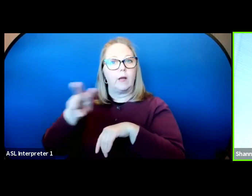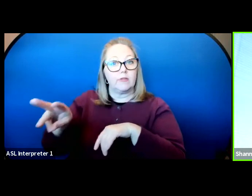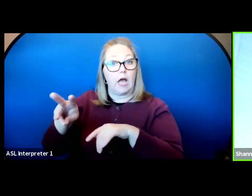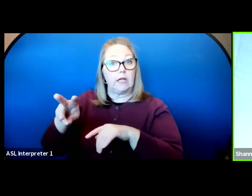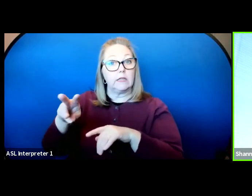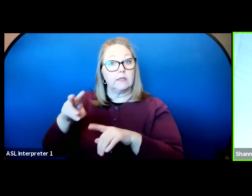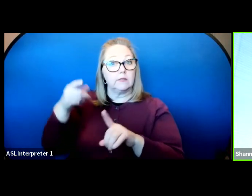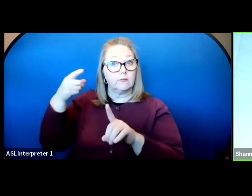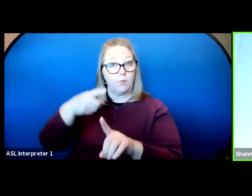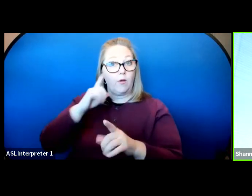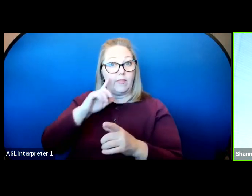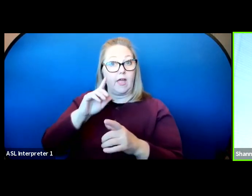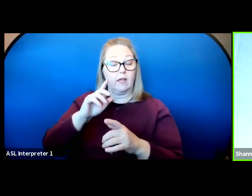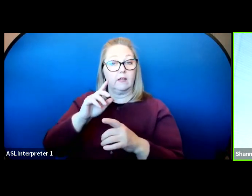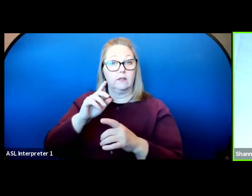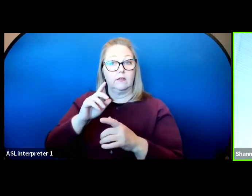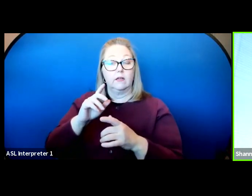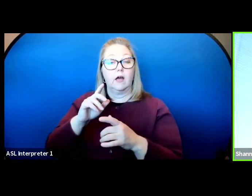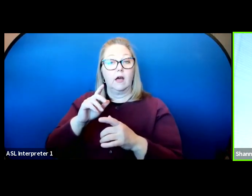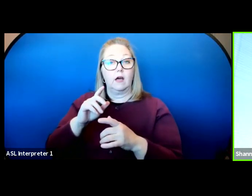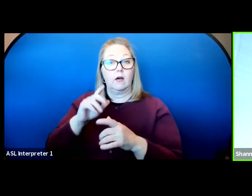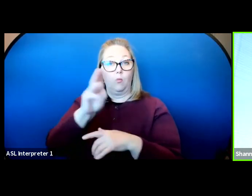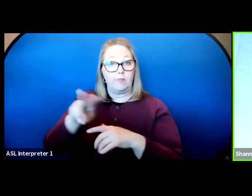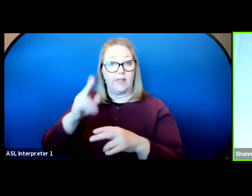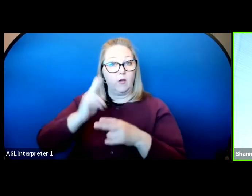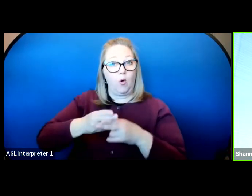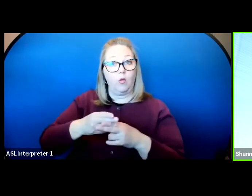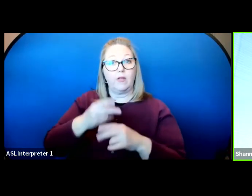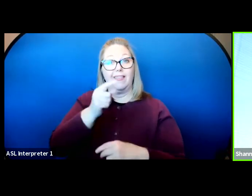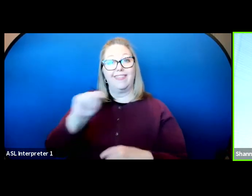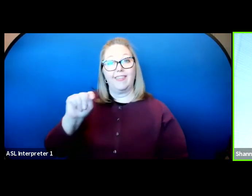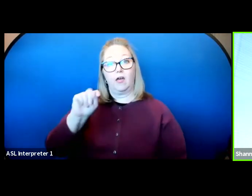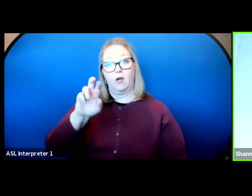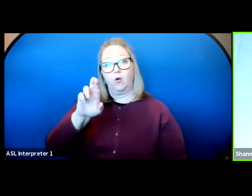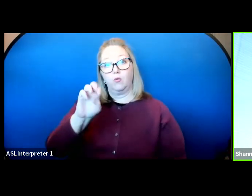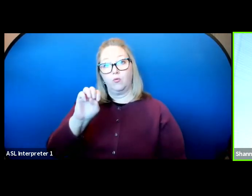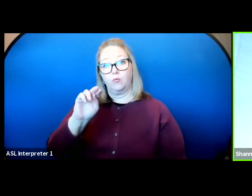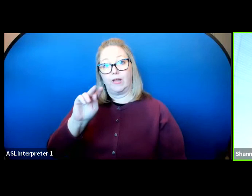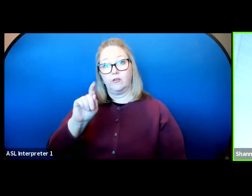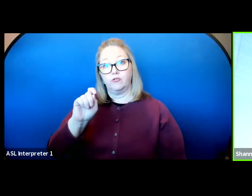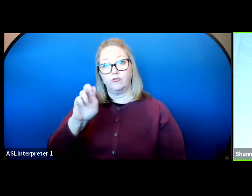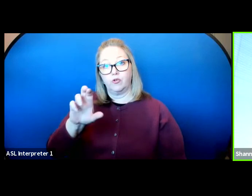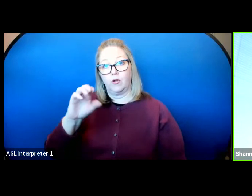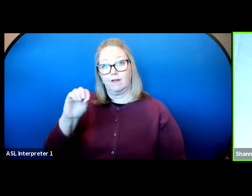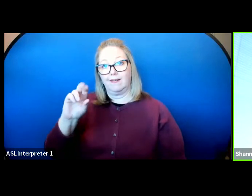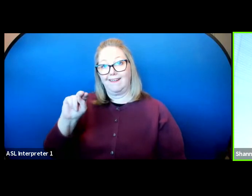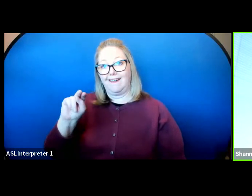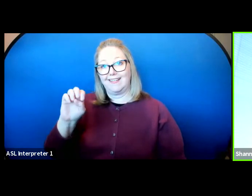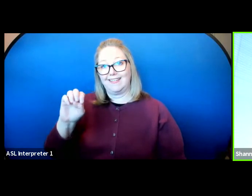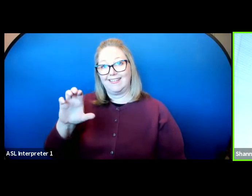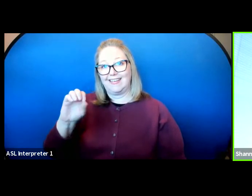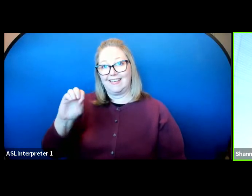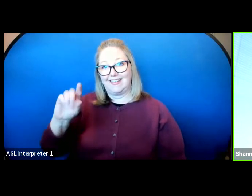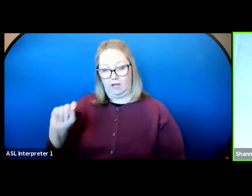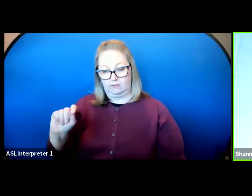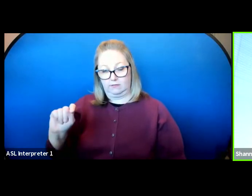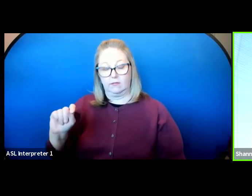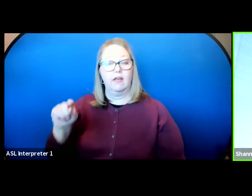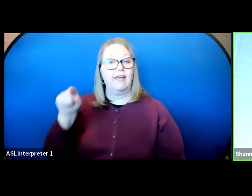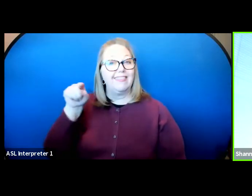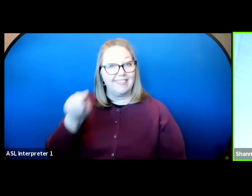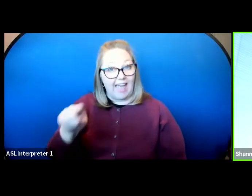specifically for the program called the Renter Connect. This is a website that has a vast amount of resources for